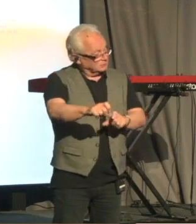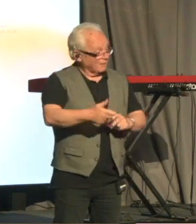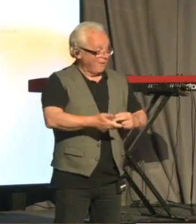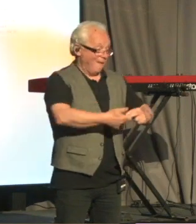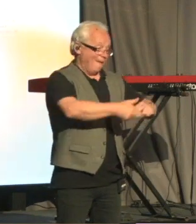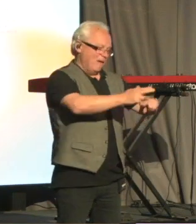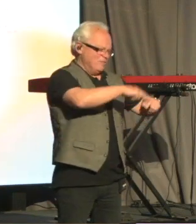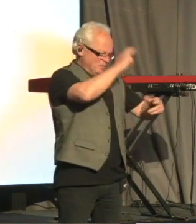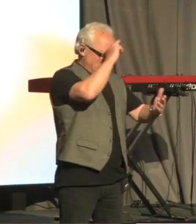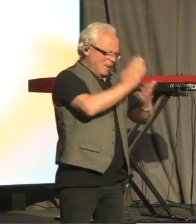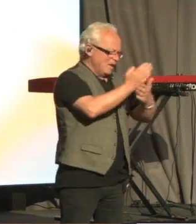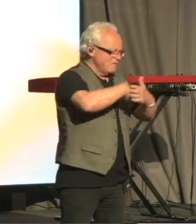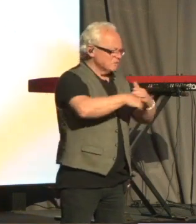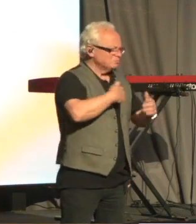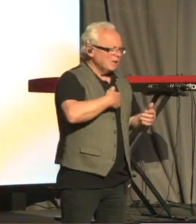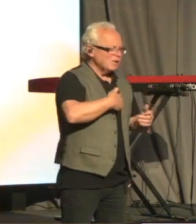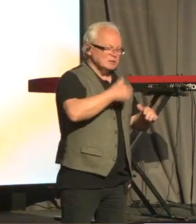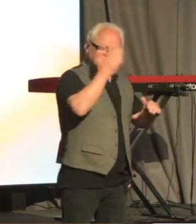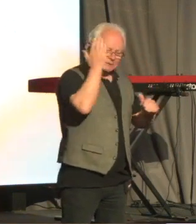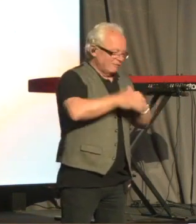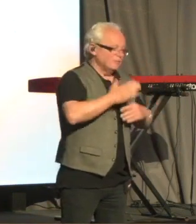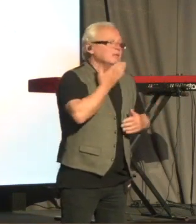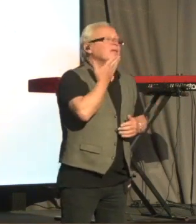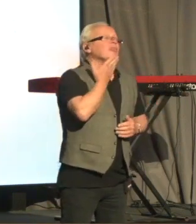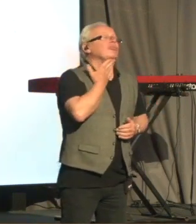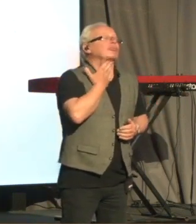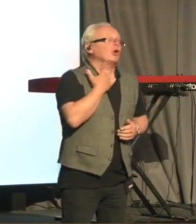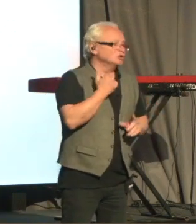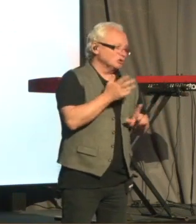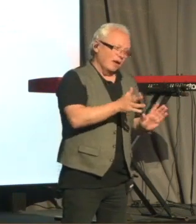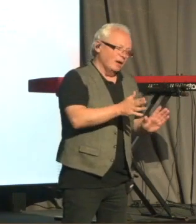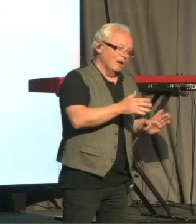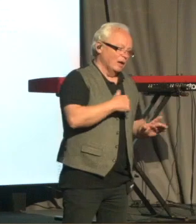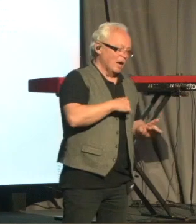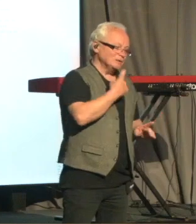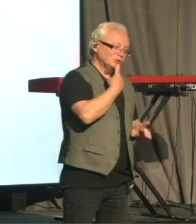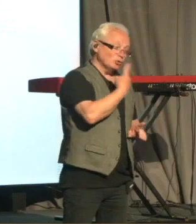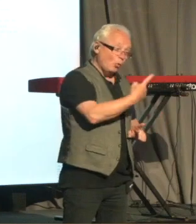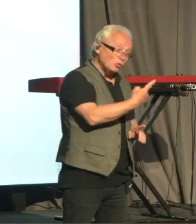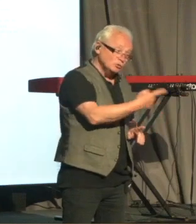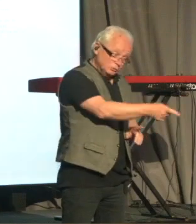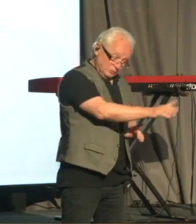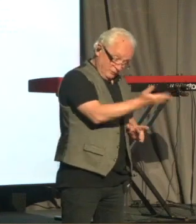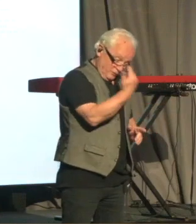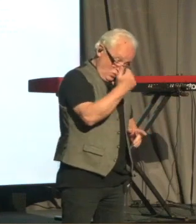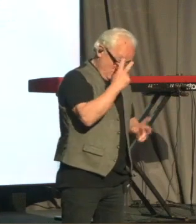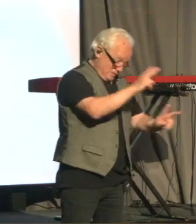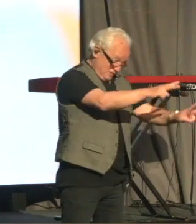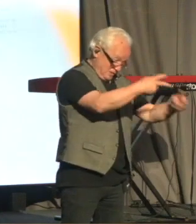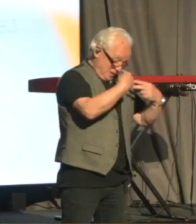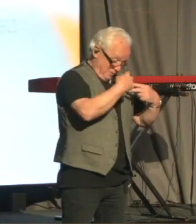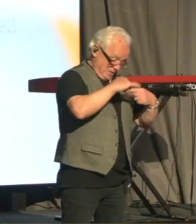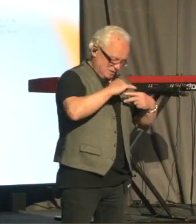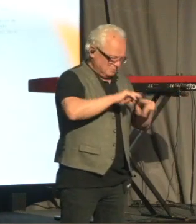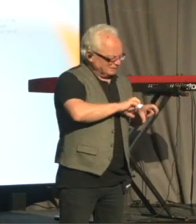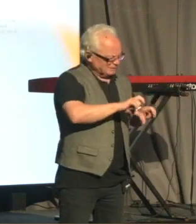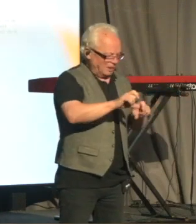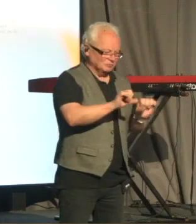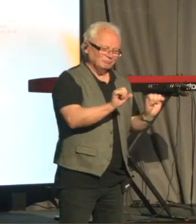Whoever believes in me will never be thirsty. But as I told you, you have seen me and you still do not